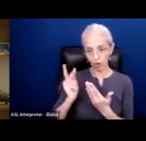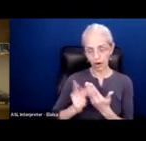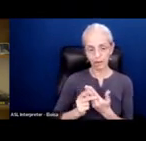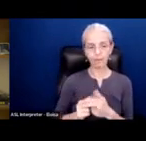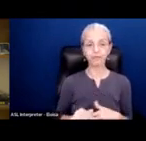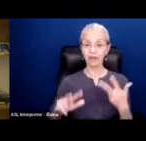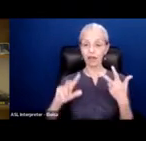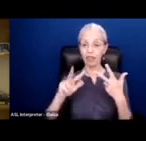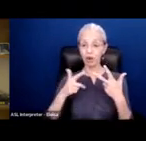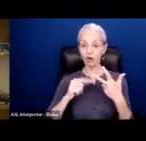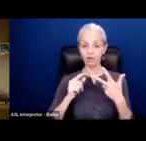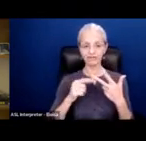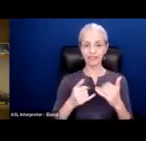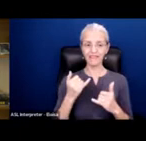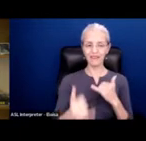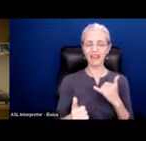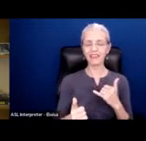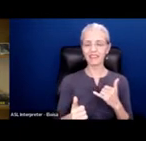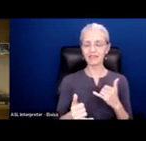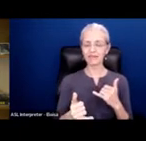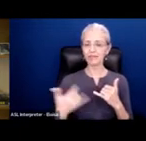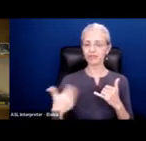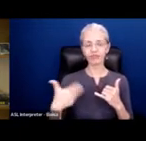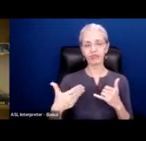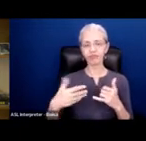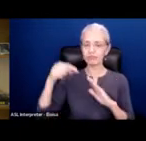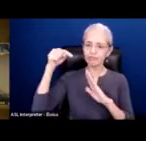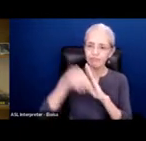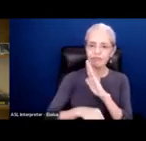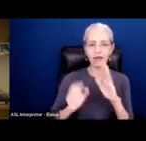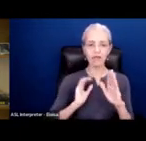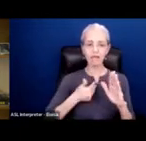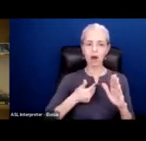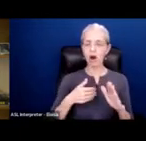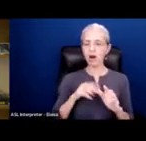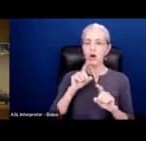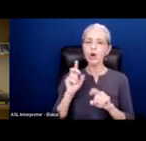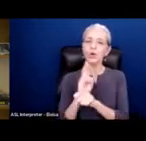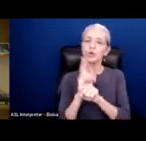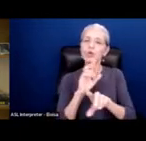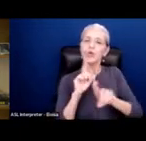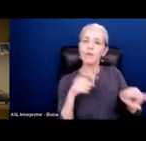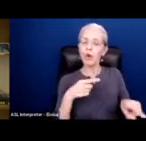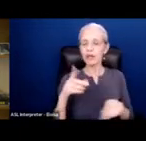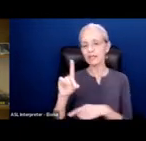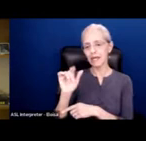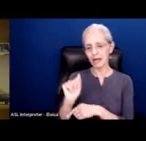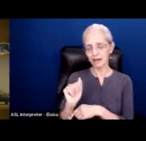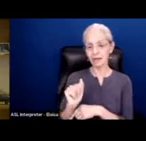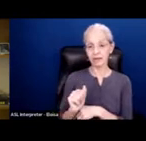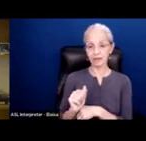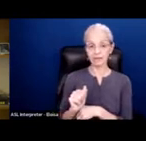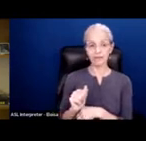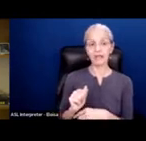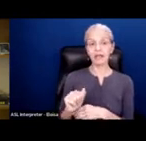Third and finally is the richness of user-reported data. As Bevan mentioned earlier, the NCIAD data